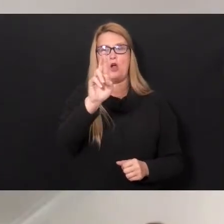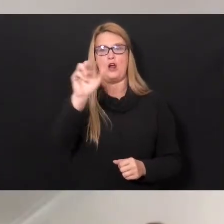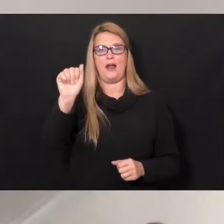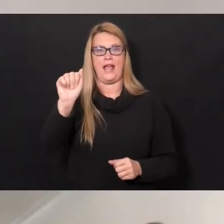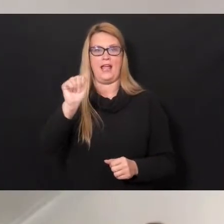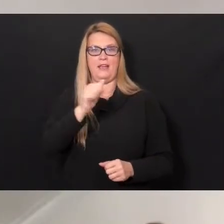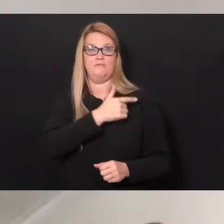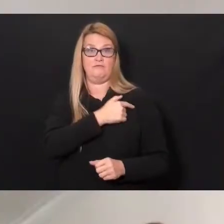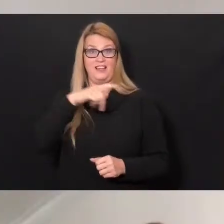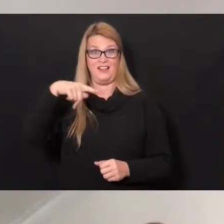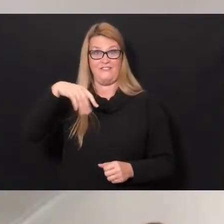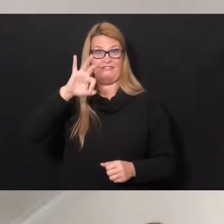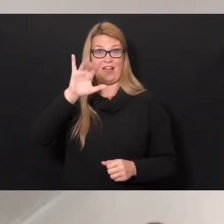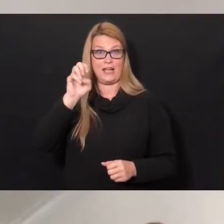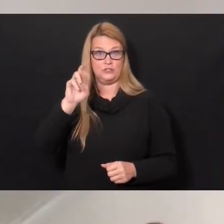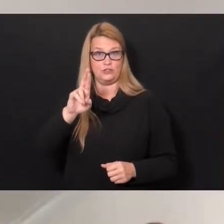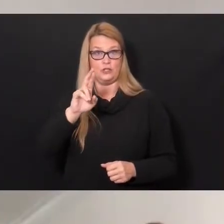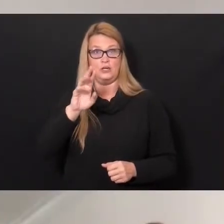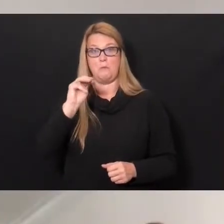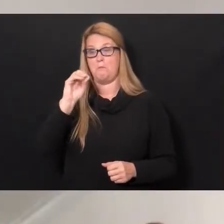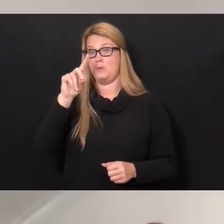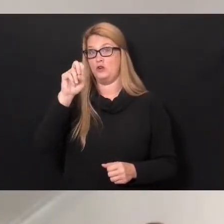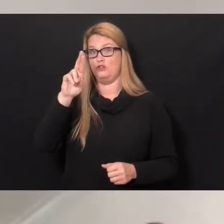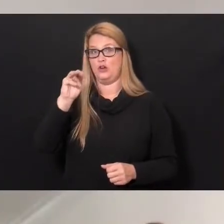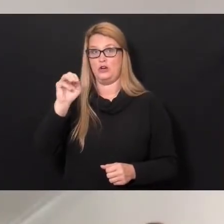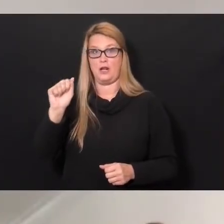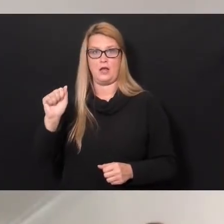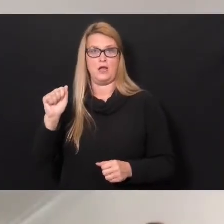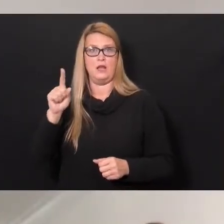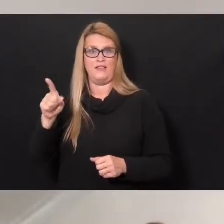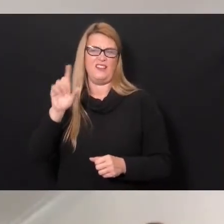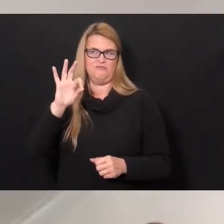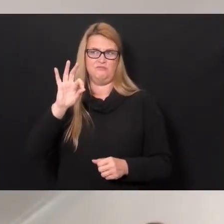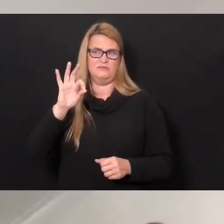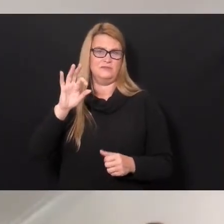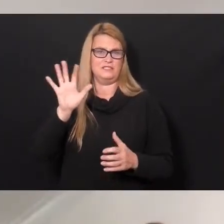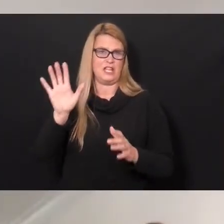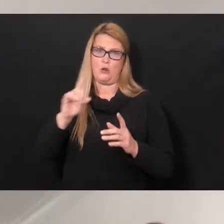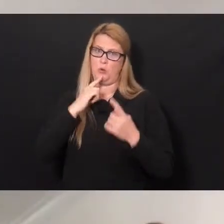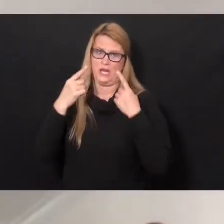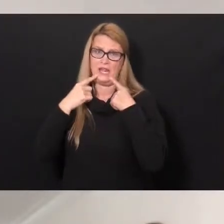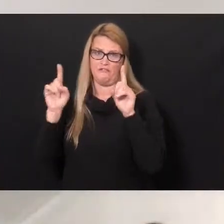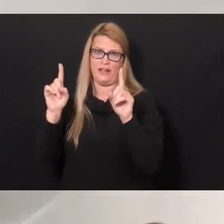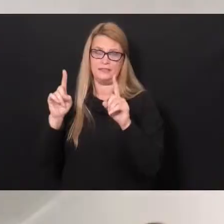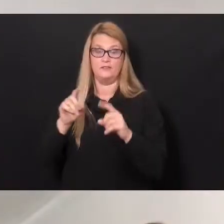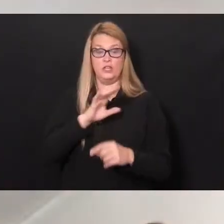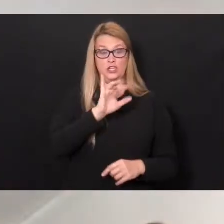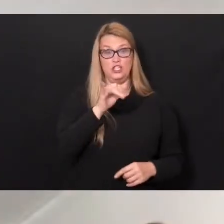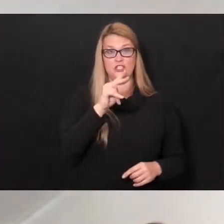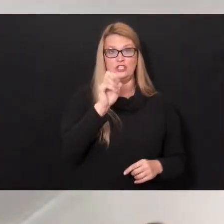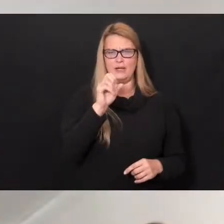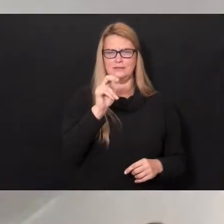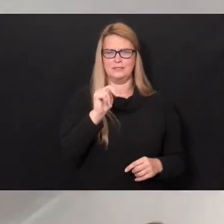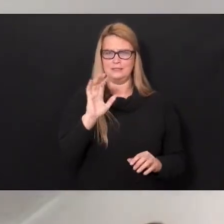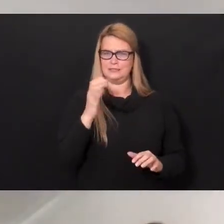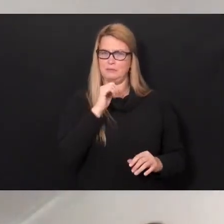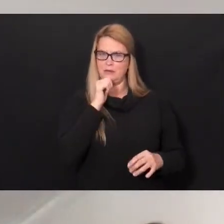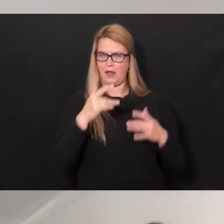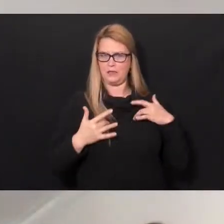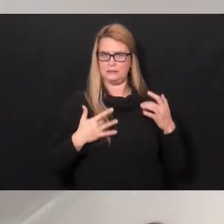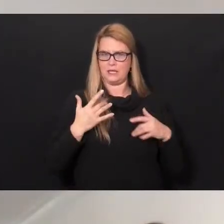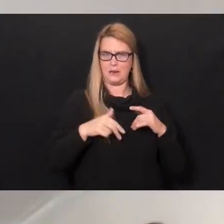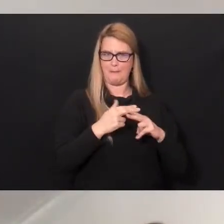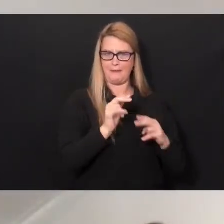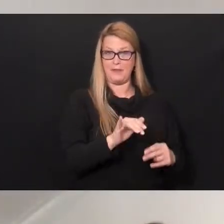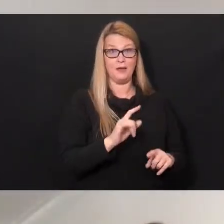and Moderna, were just amazingly effective, which for some people made the Johnson & Johnson not quite as exciting. But the